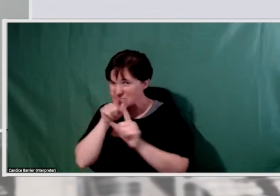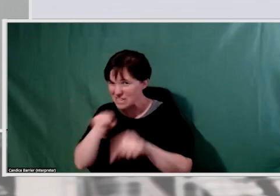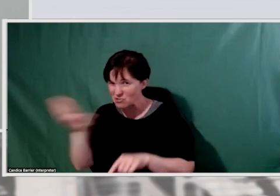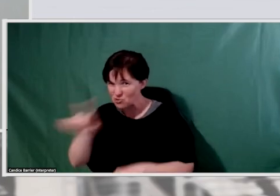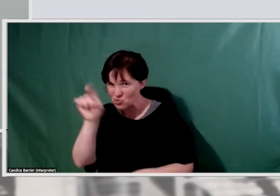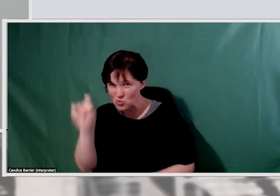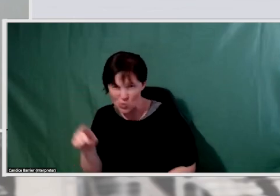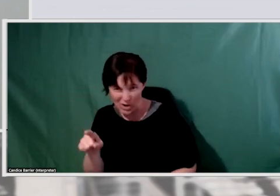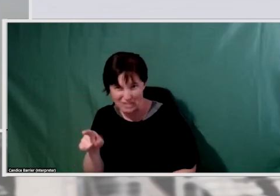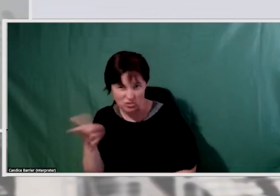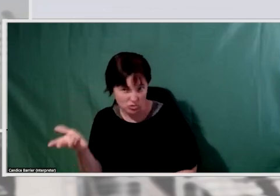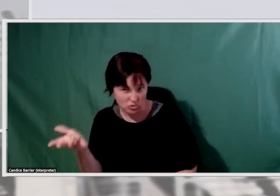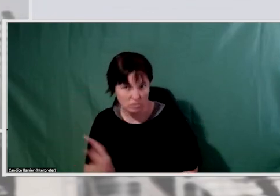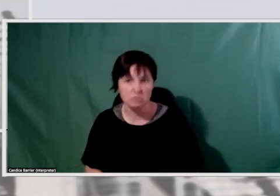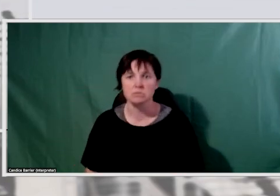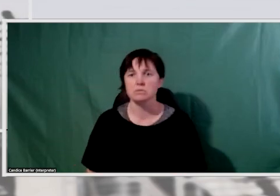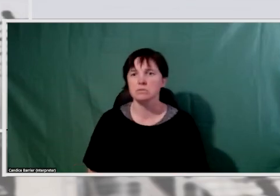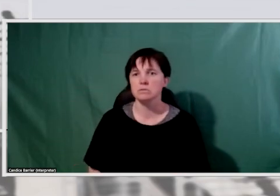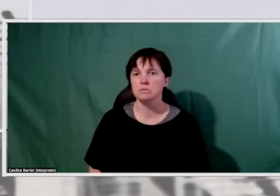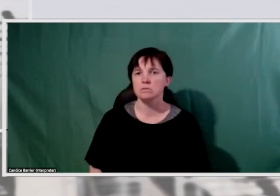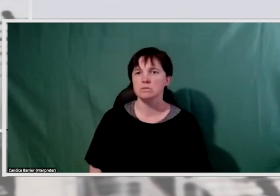there.